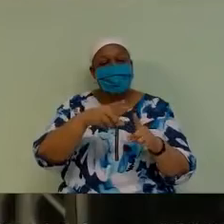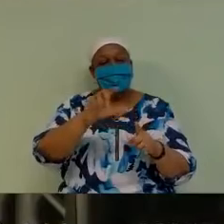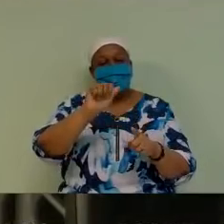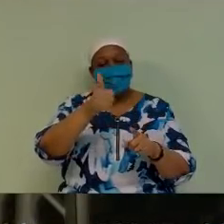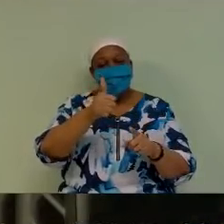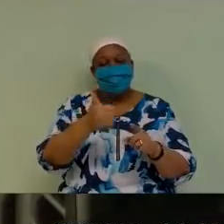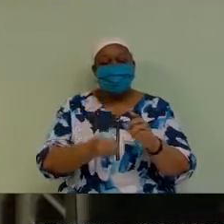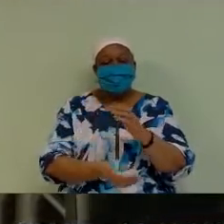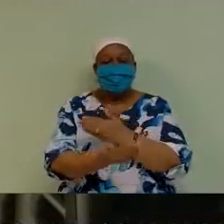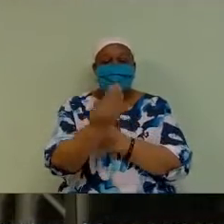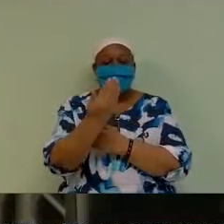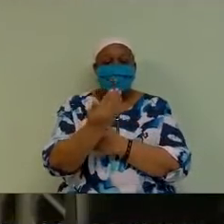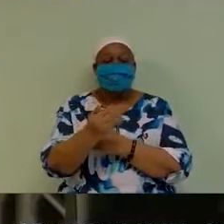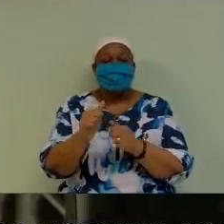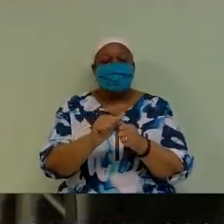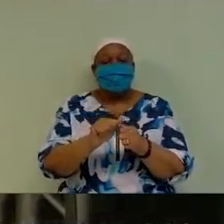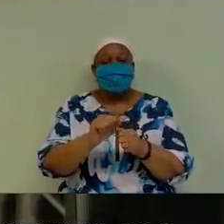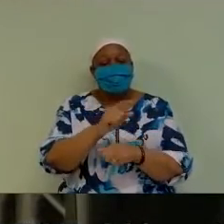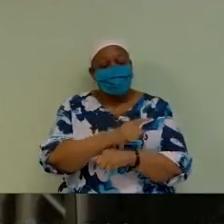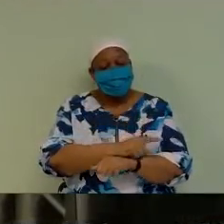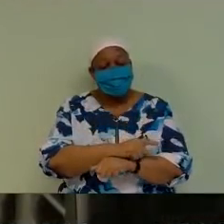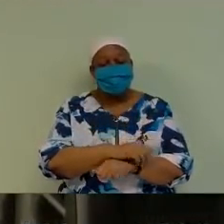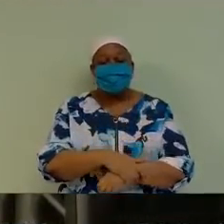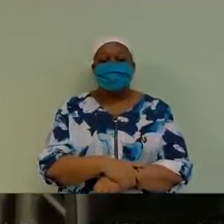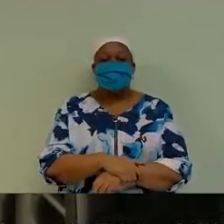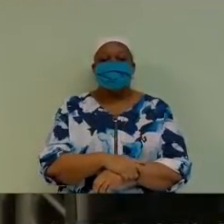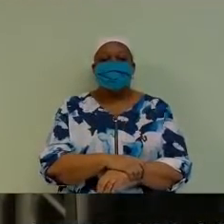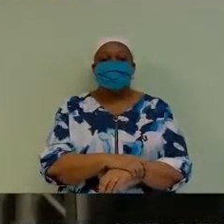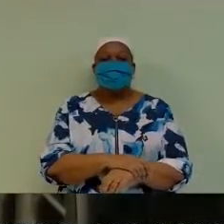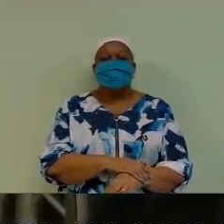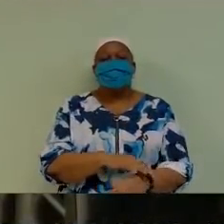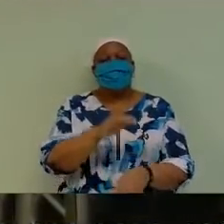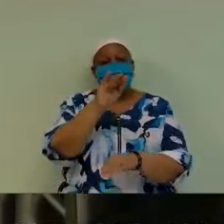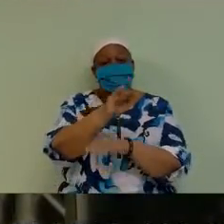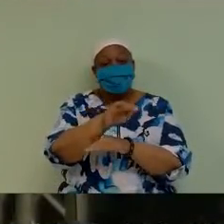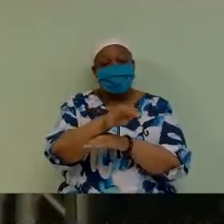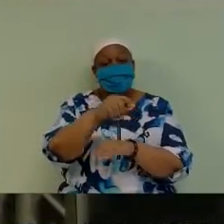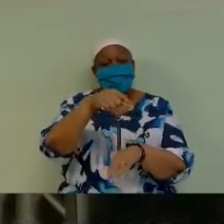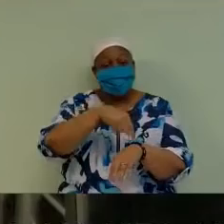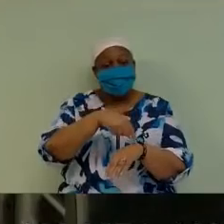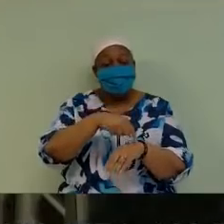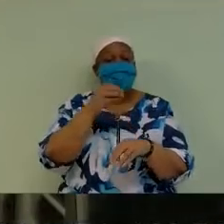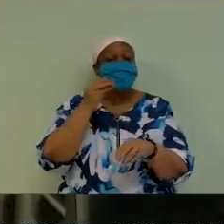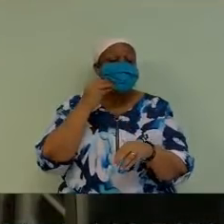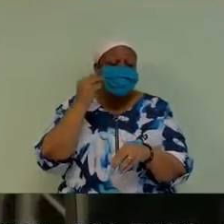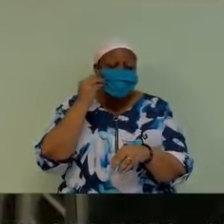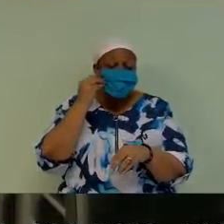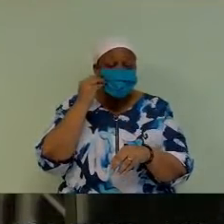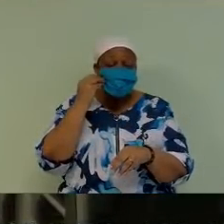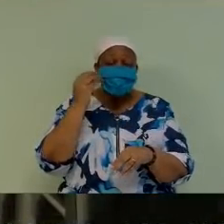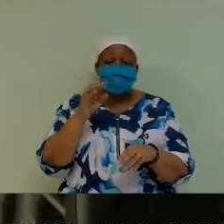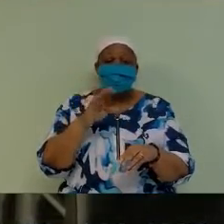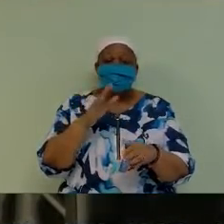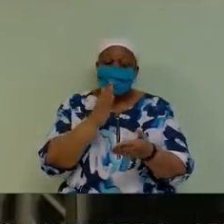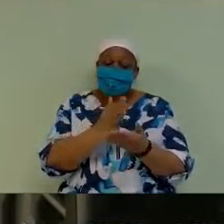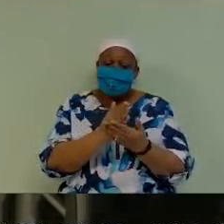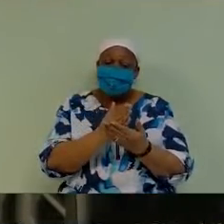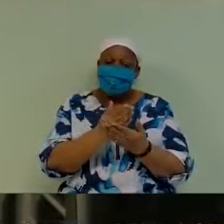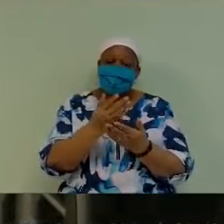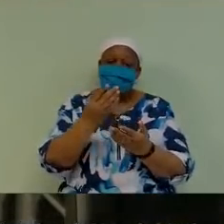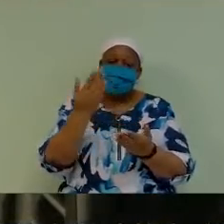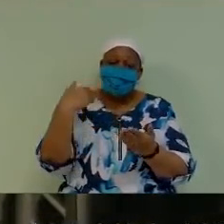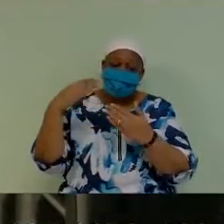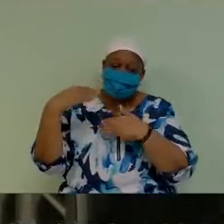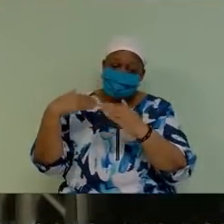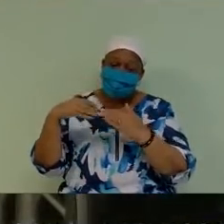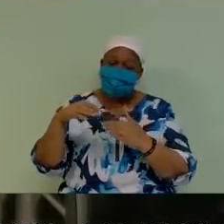daily. The nightly curfews that were temporarily suspended for 3 nights from June 4th